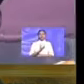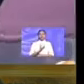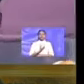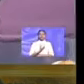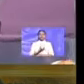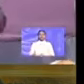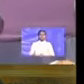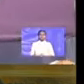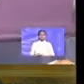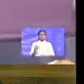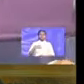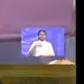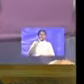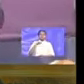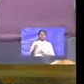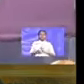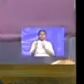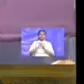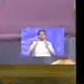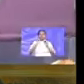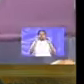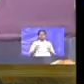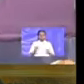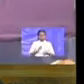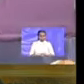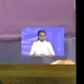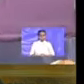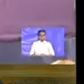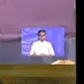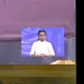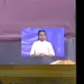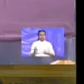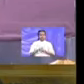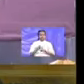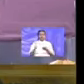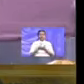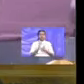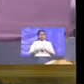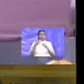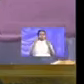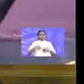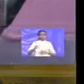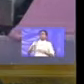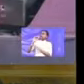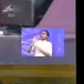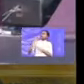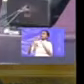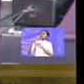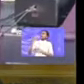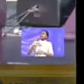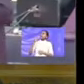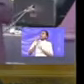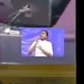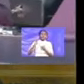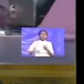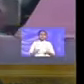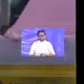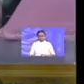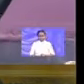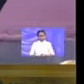We have to change the system. So I ask God, what should we do? I need to finish because I know you came to listen. Take out your